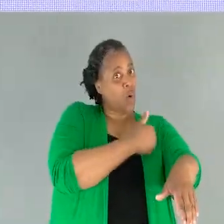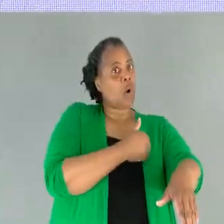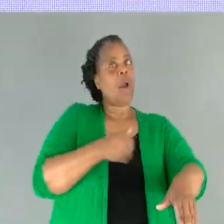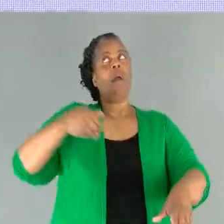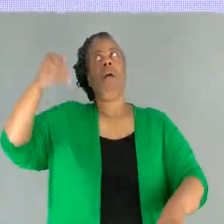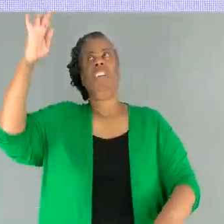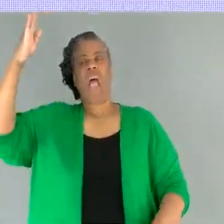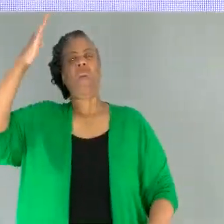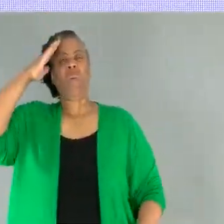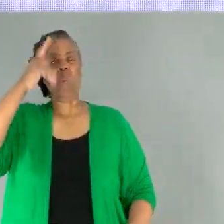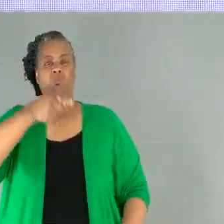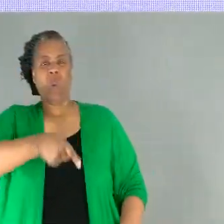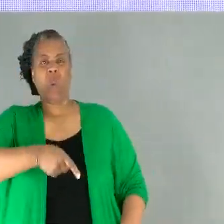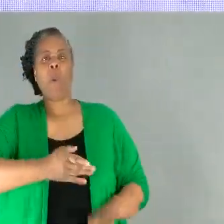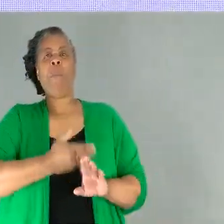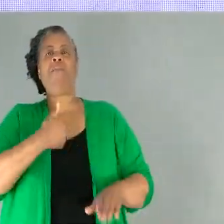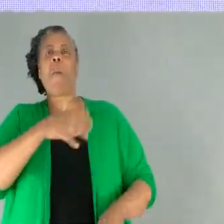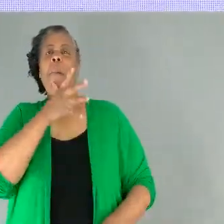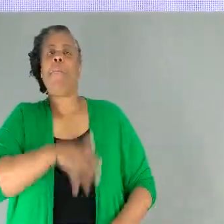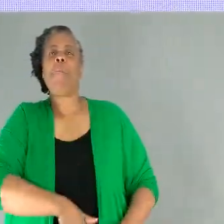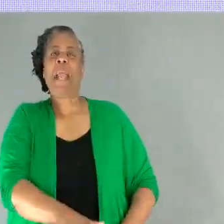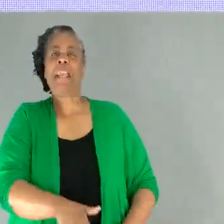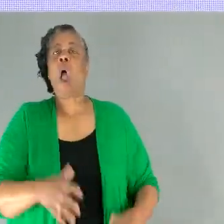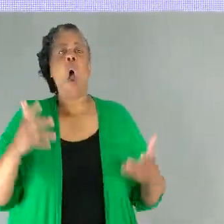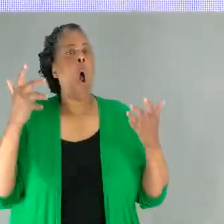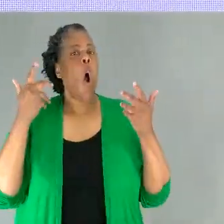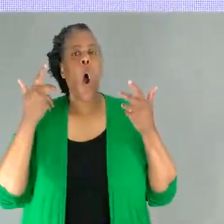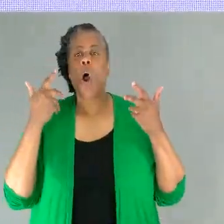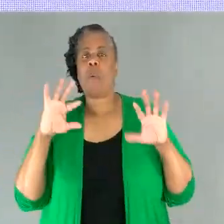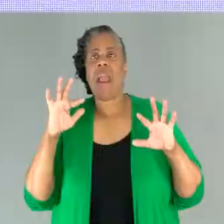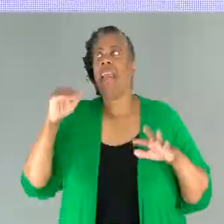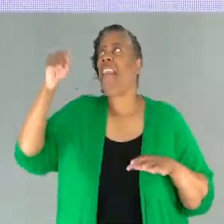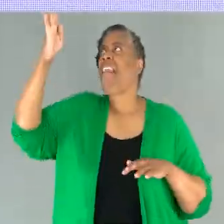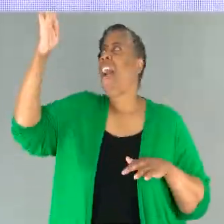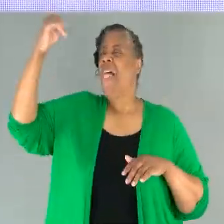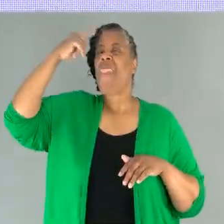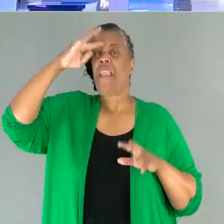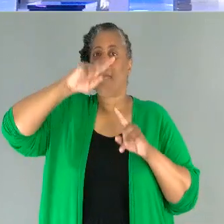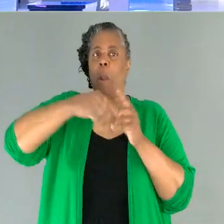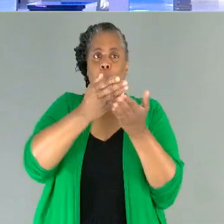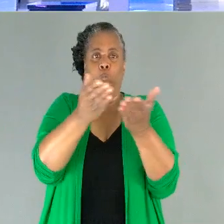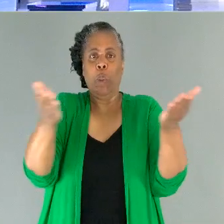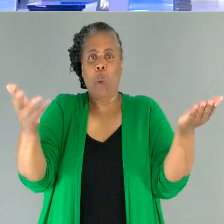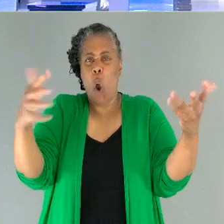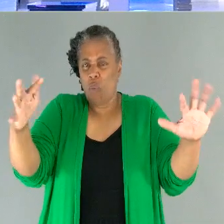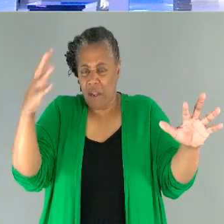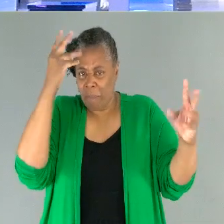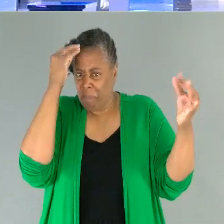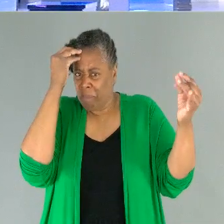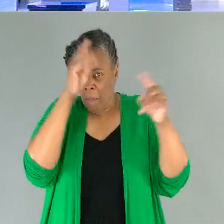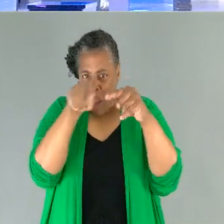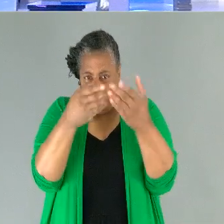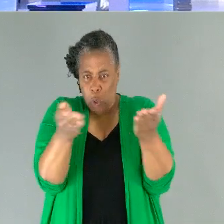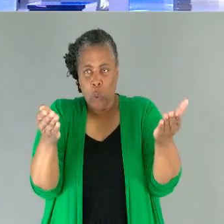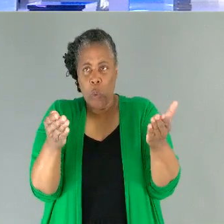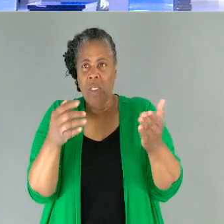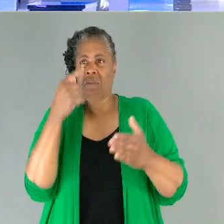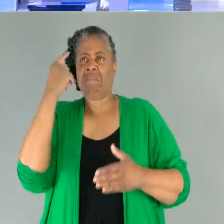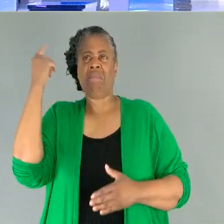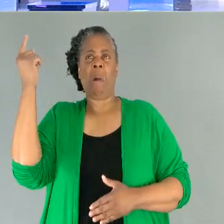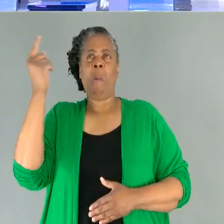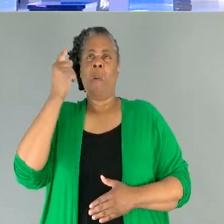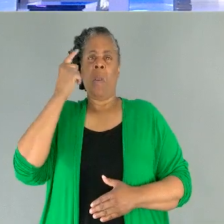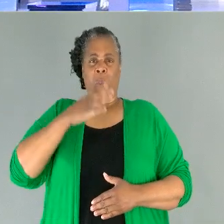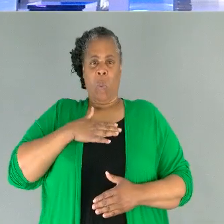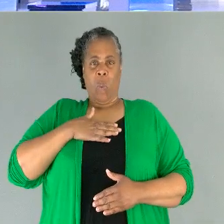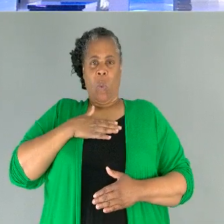you. Which means that you are already a thought in heaven. There needed to be someone that took the